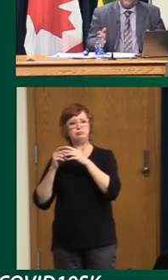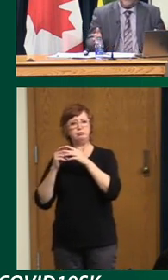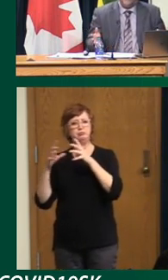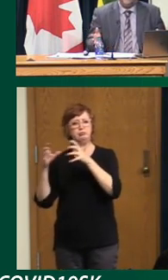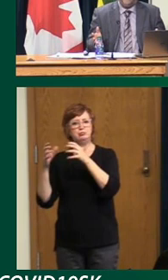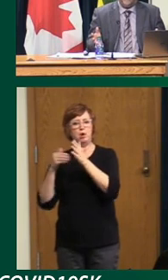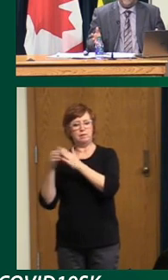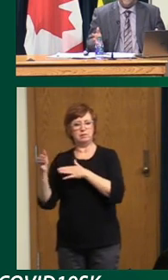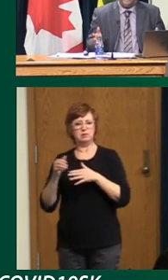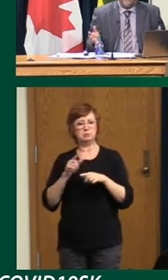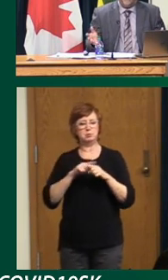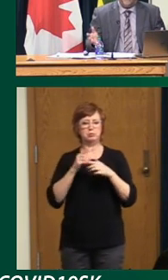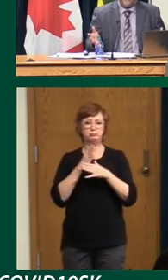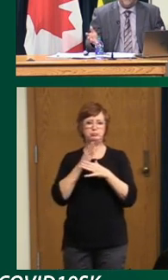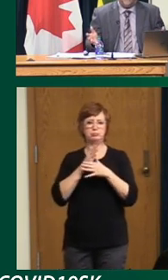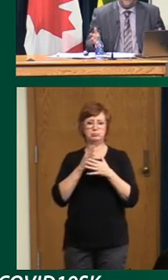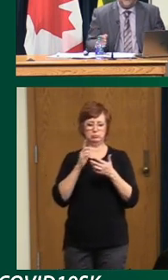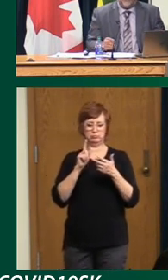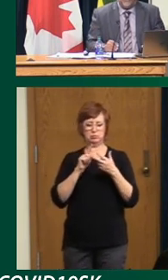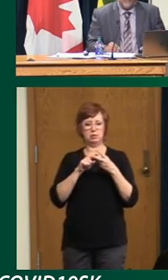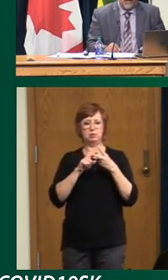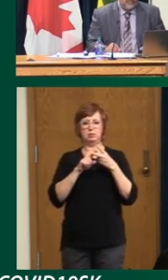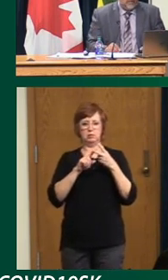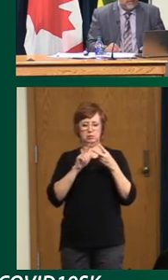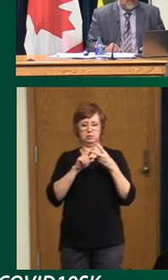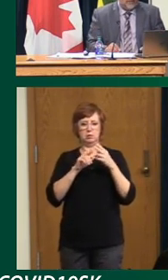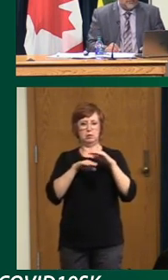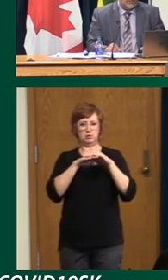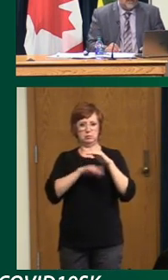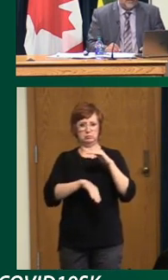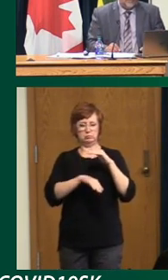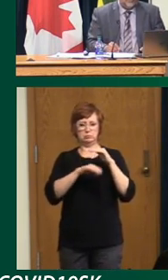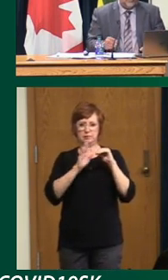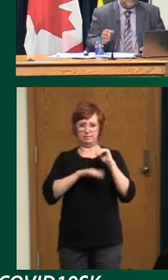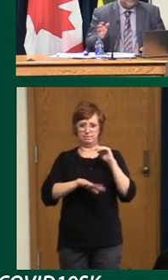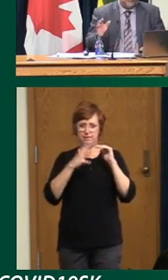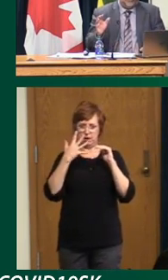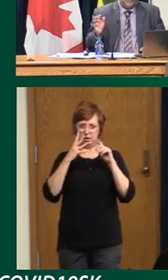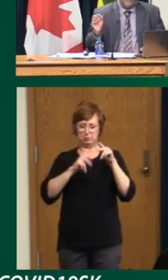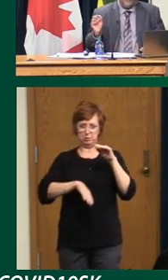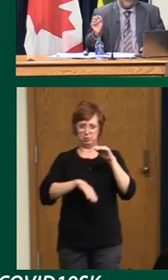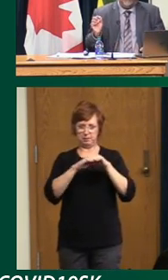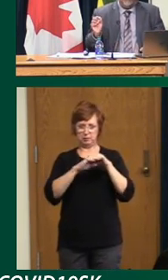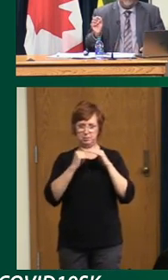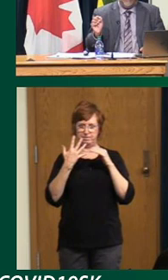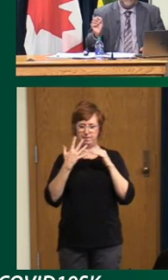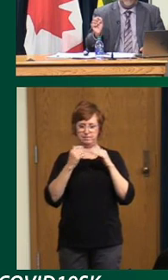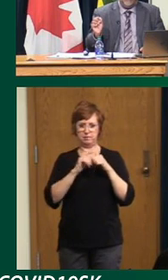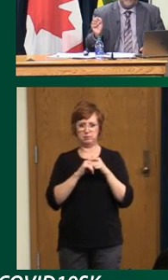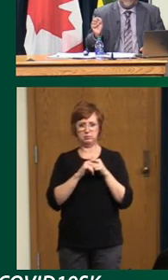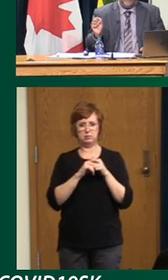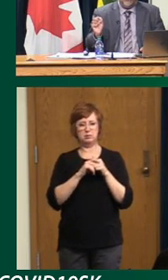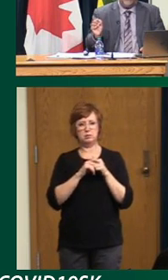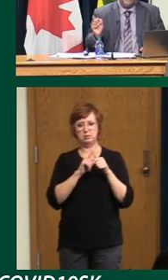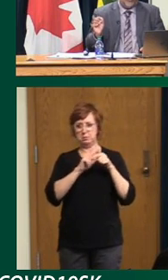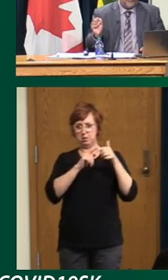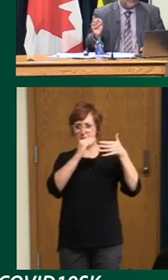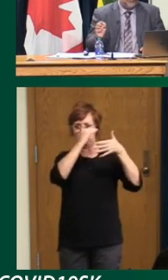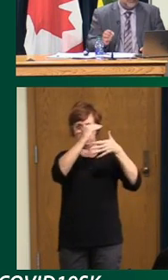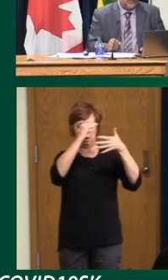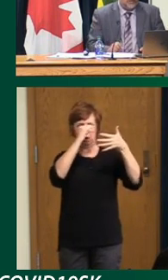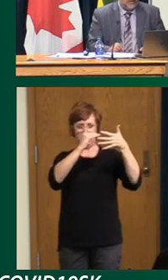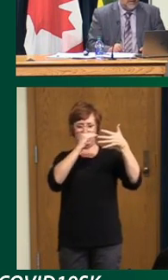we are less than 5, and 0 if you already have 5 people in the household. But you can see how each of these things that is up to